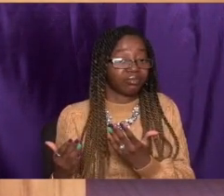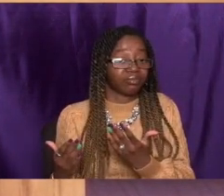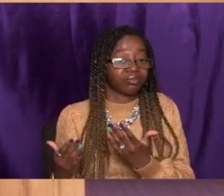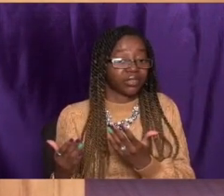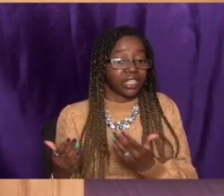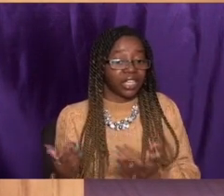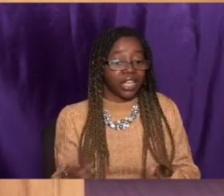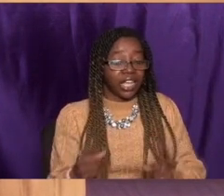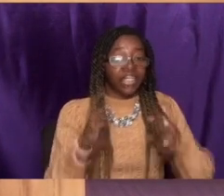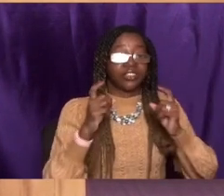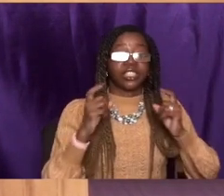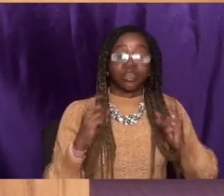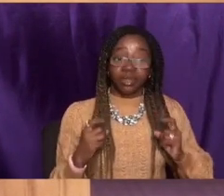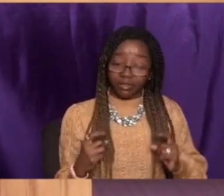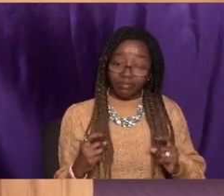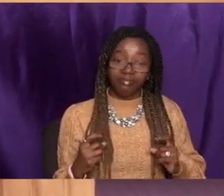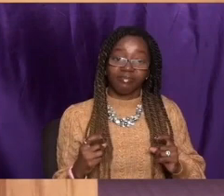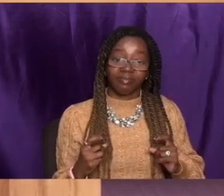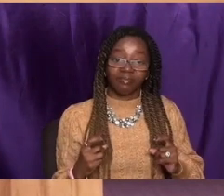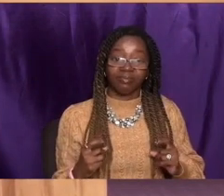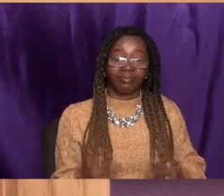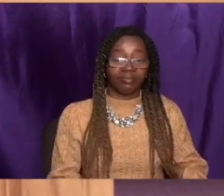and place it in mine.